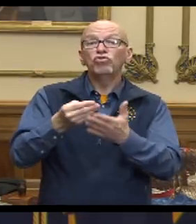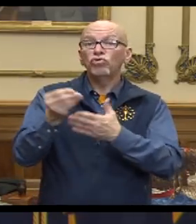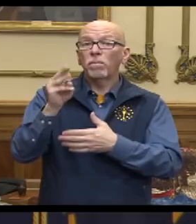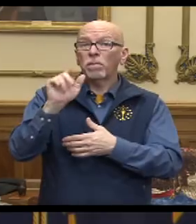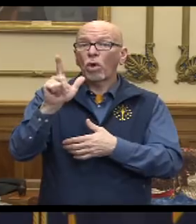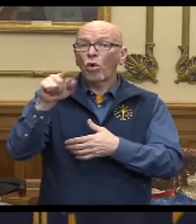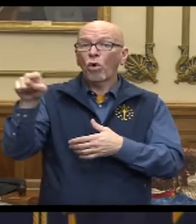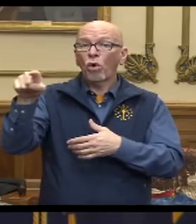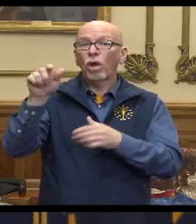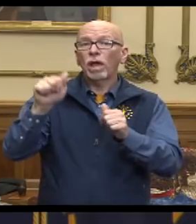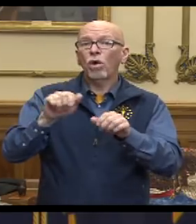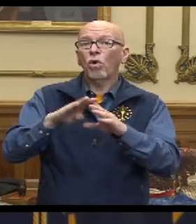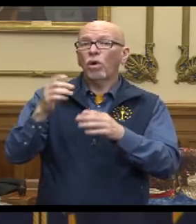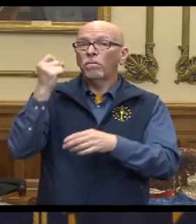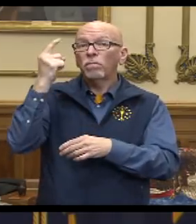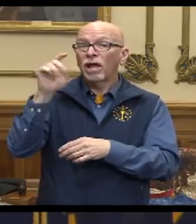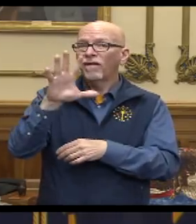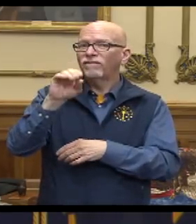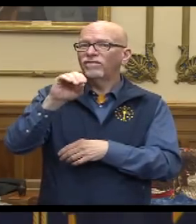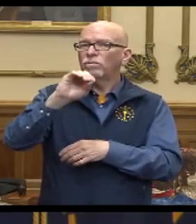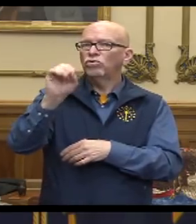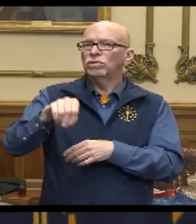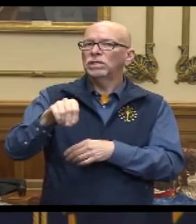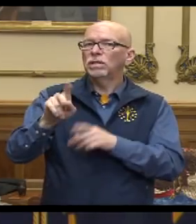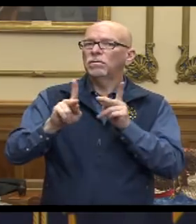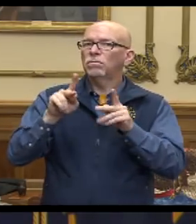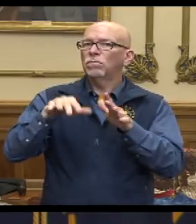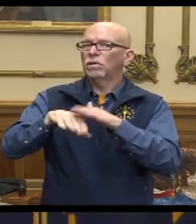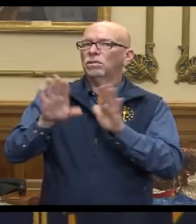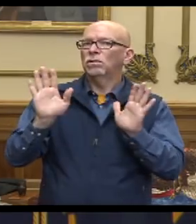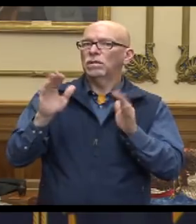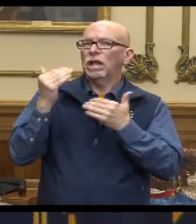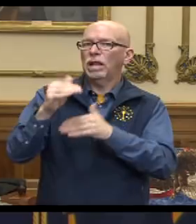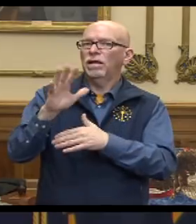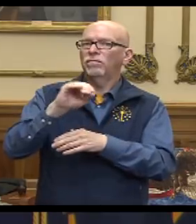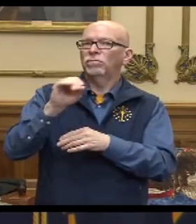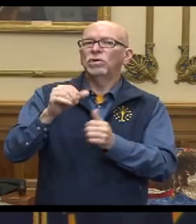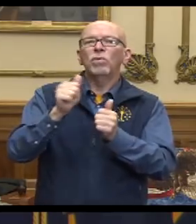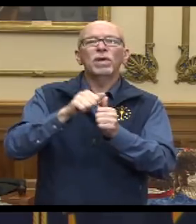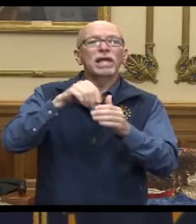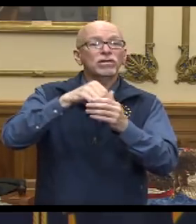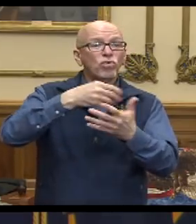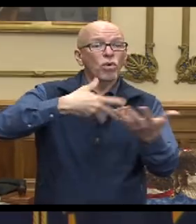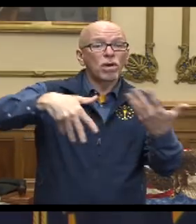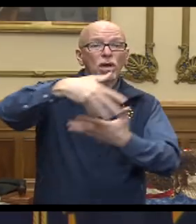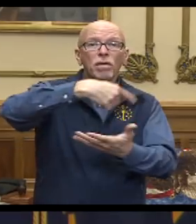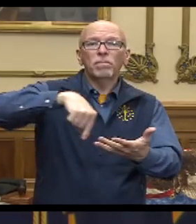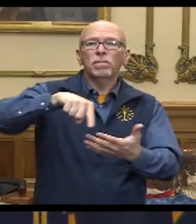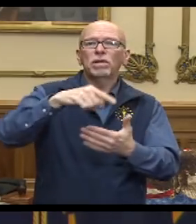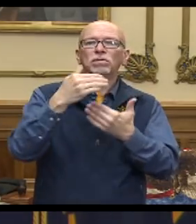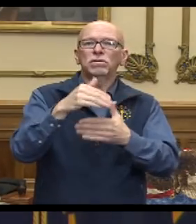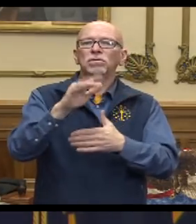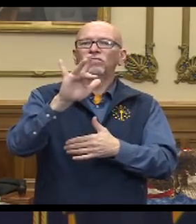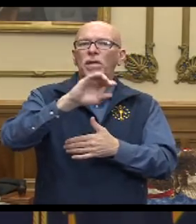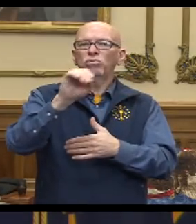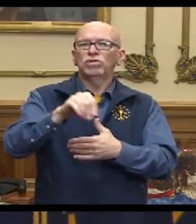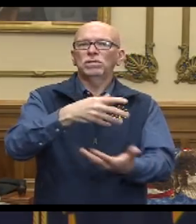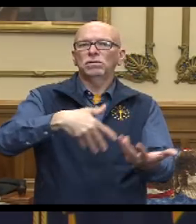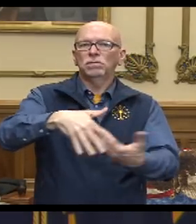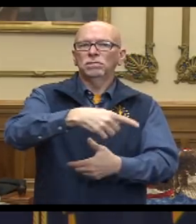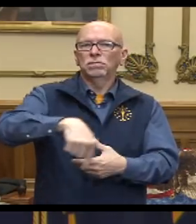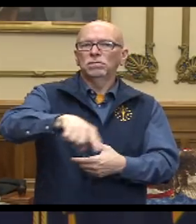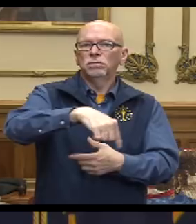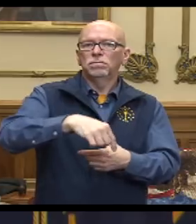may open at 50% capacity, with indoor common areas restricted to 25% capacity.